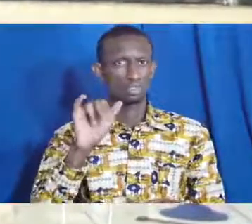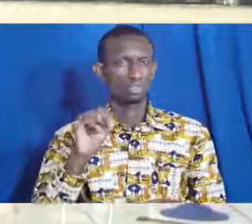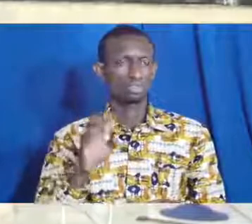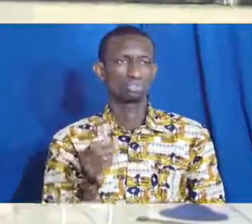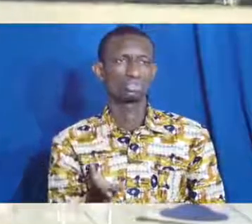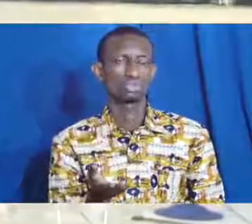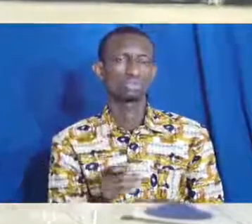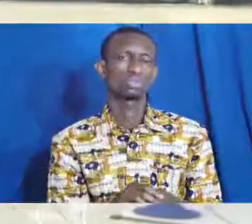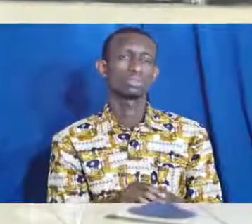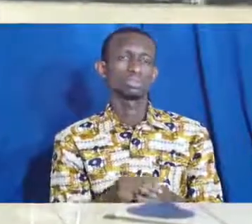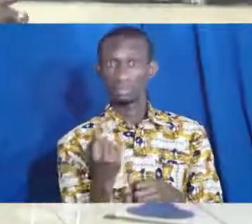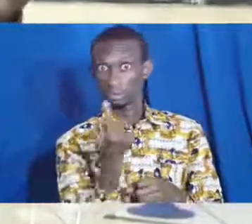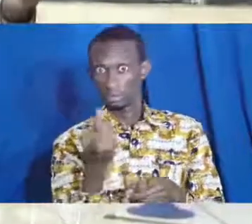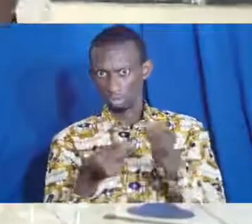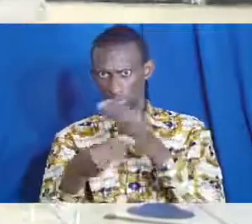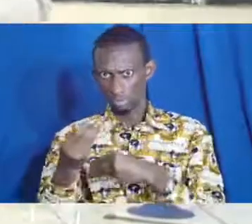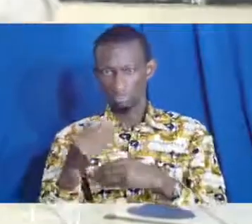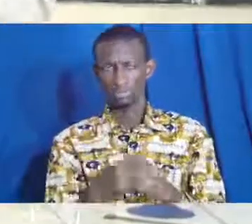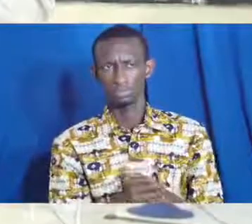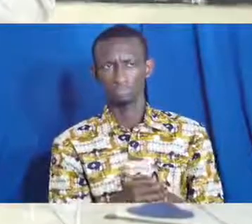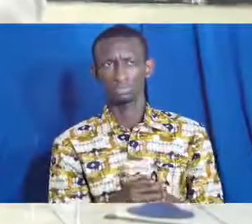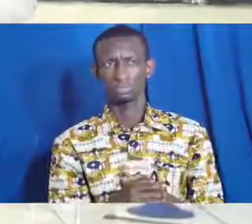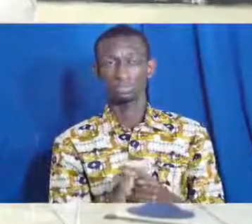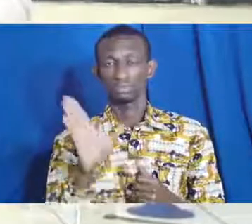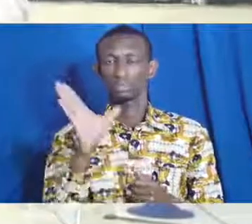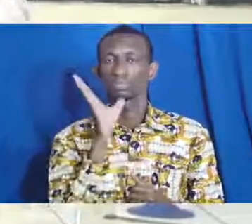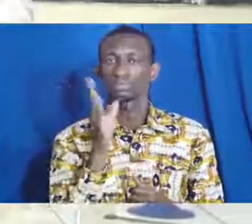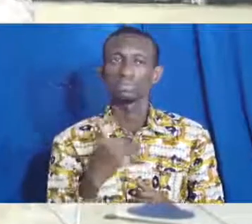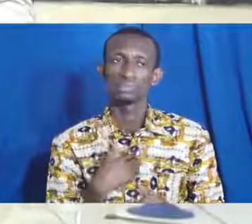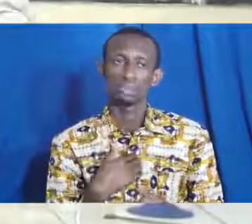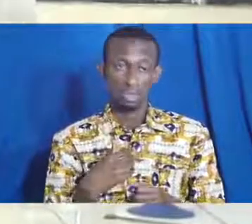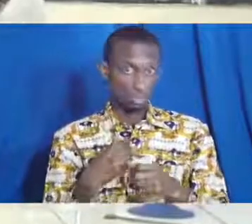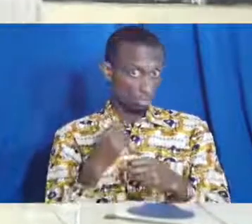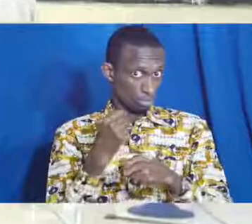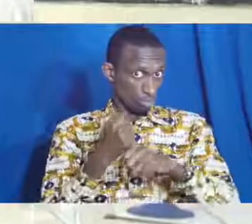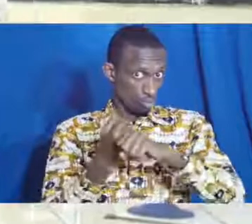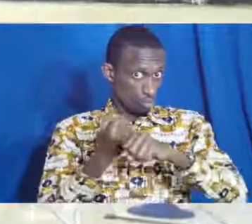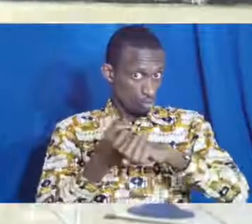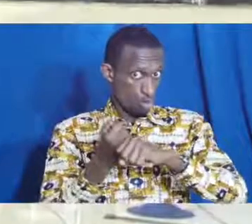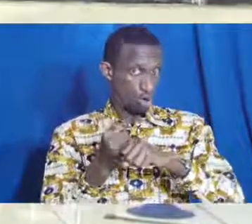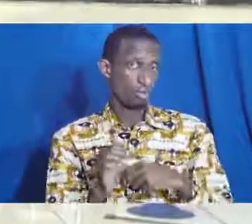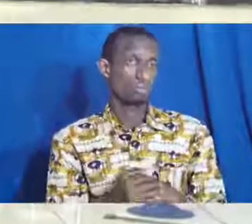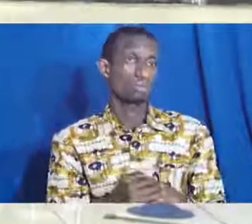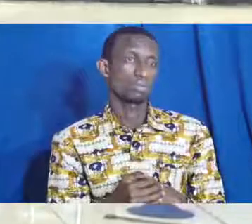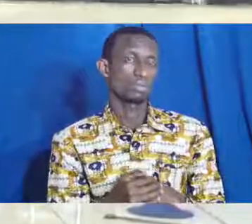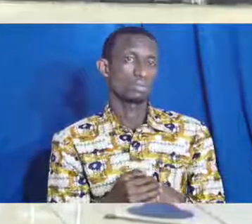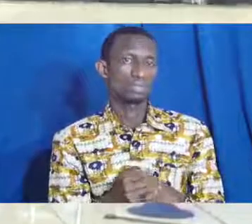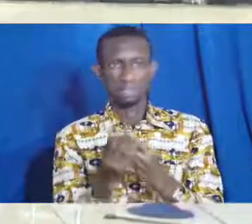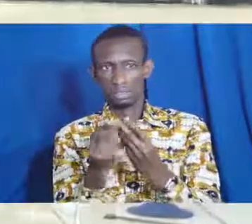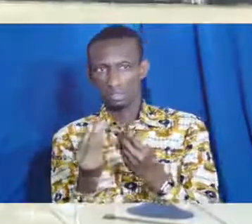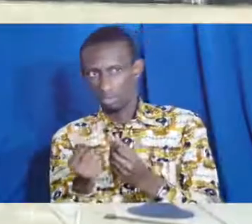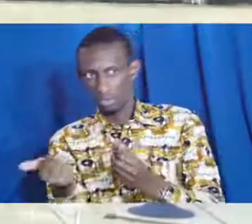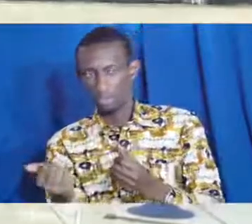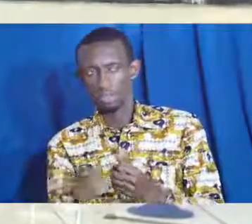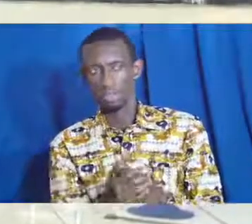single replacement. Let me also do some other simple experiment. You'll